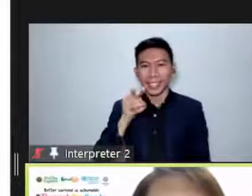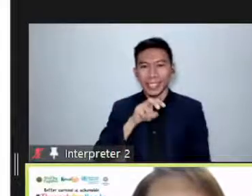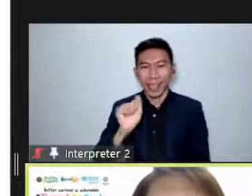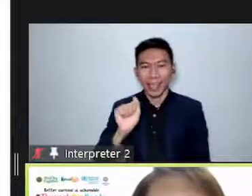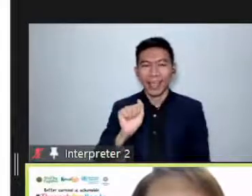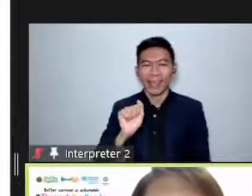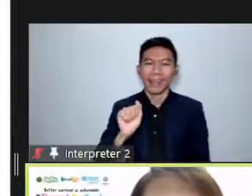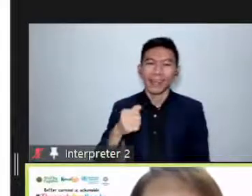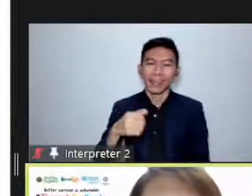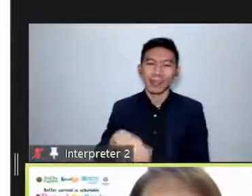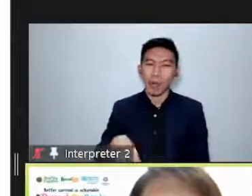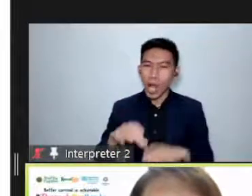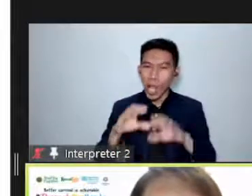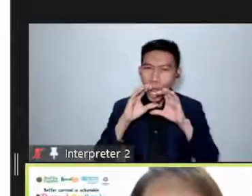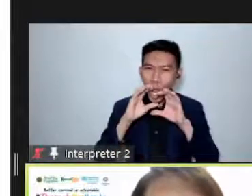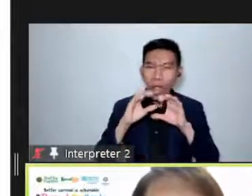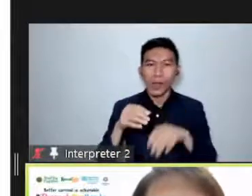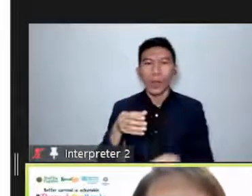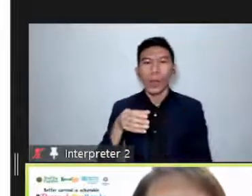Okay.